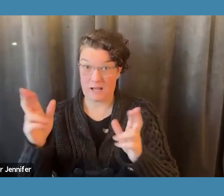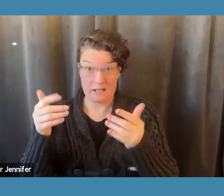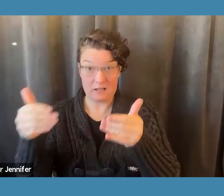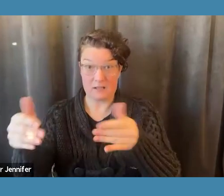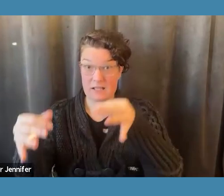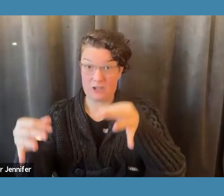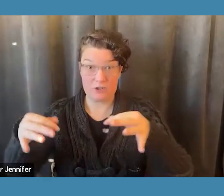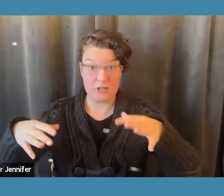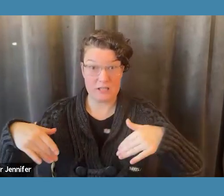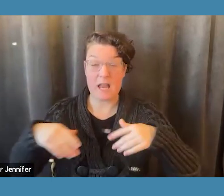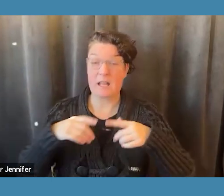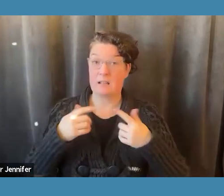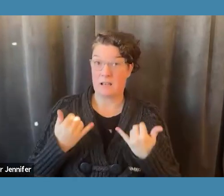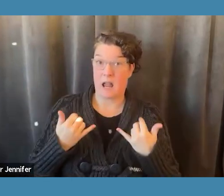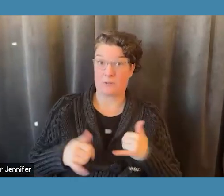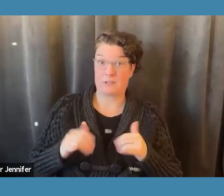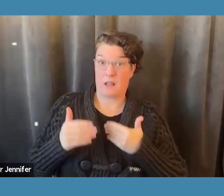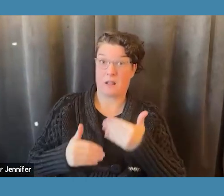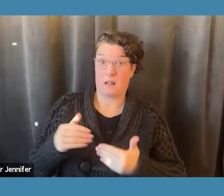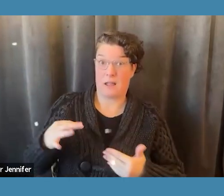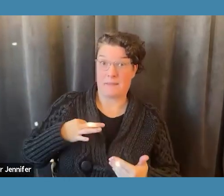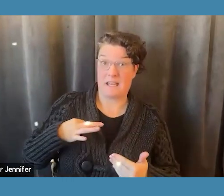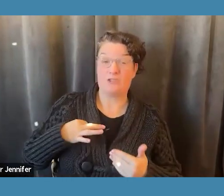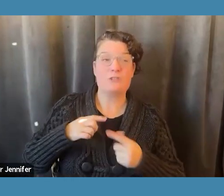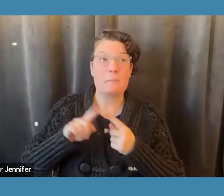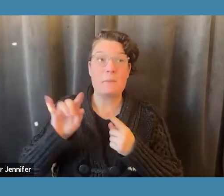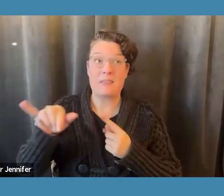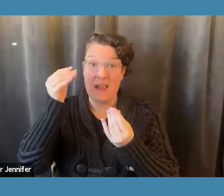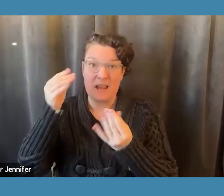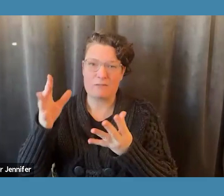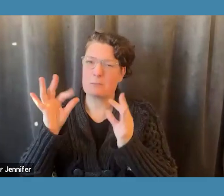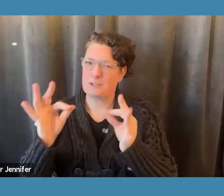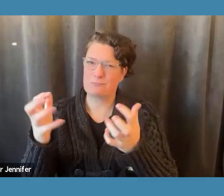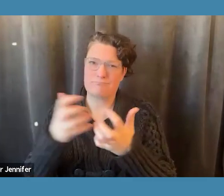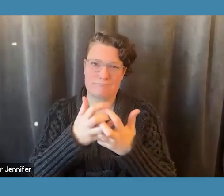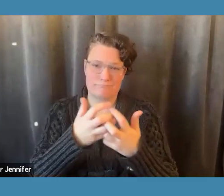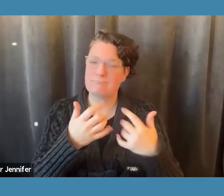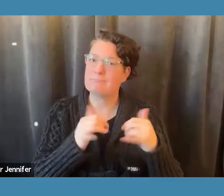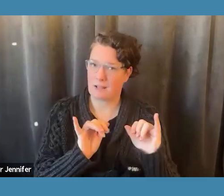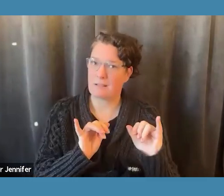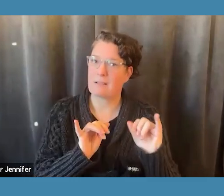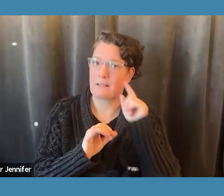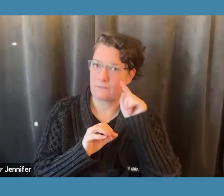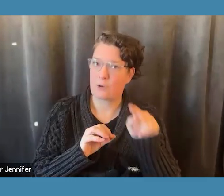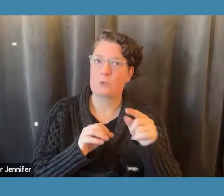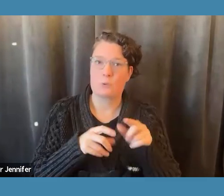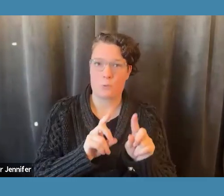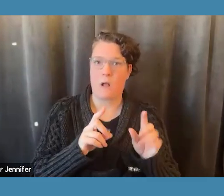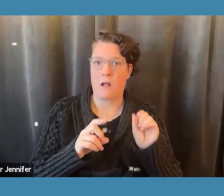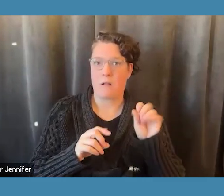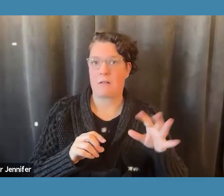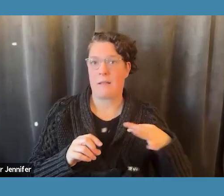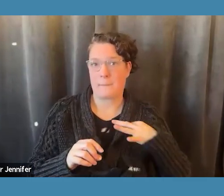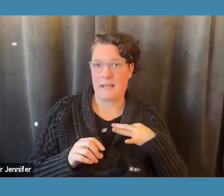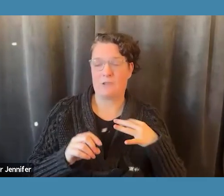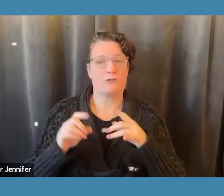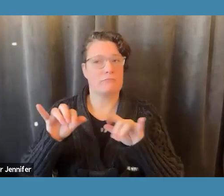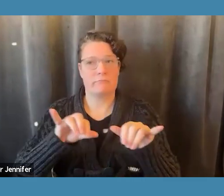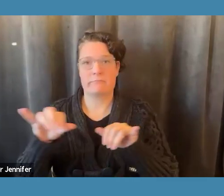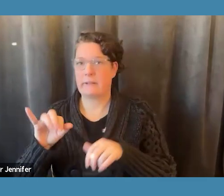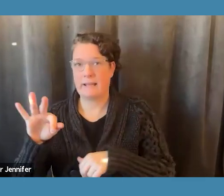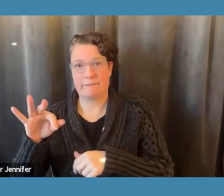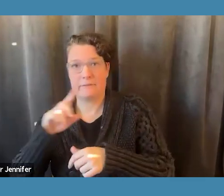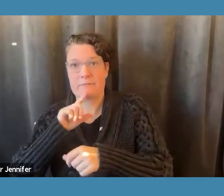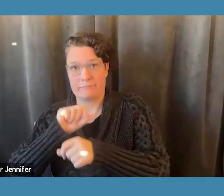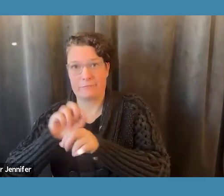stage, that information is just as applicable at the application stage as it is at the fair hearing